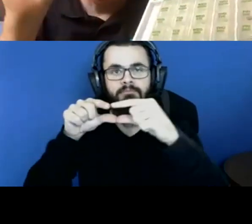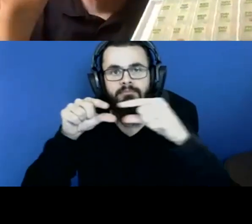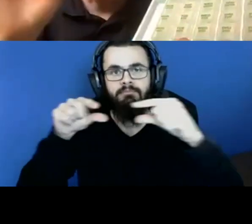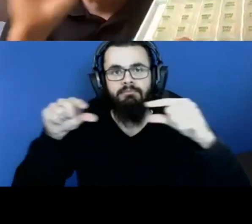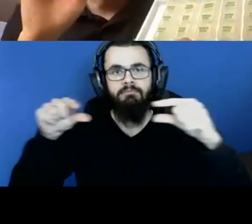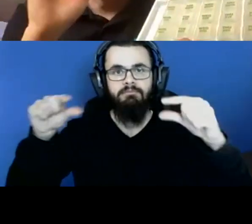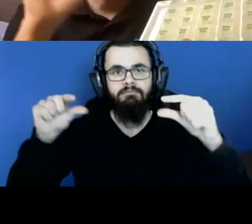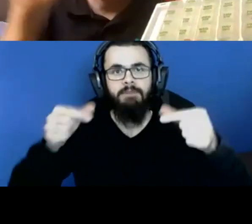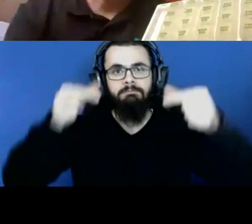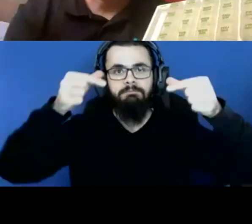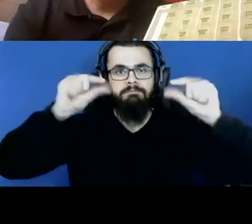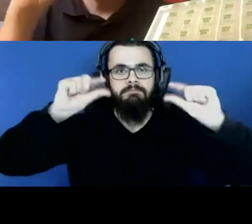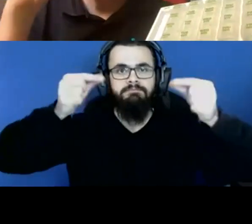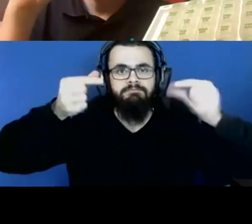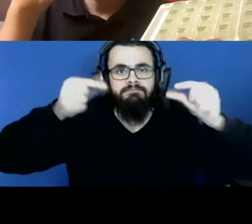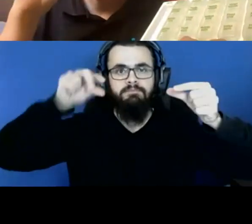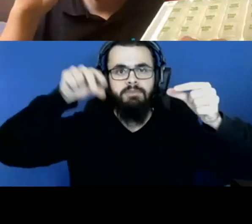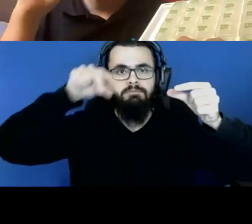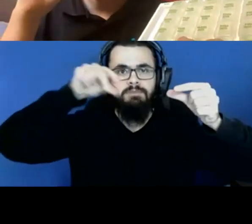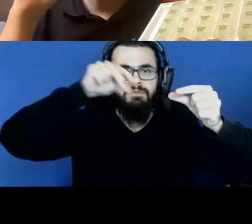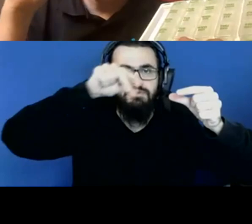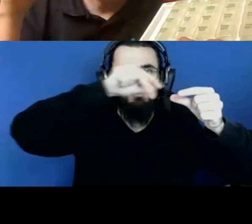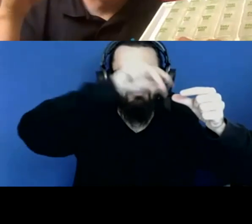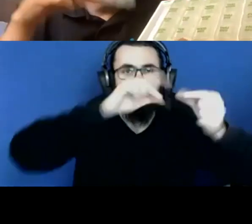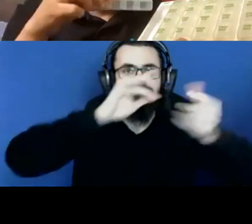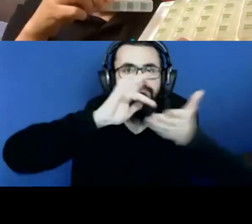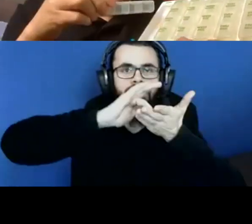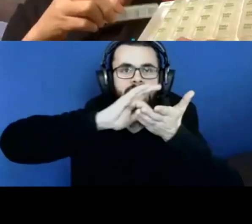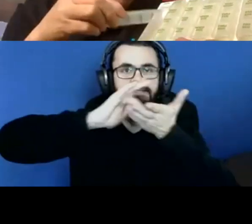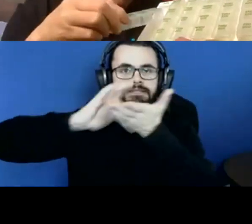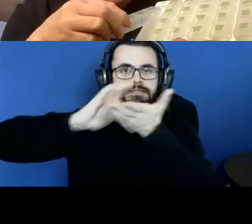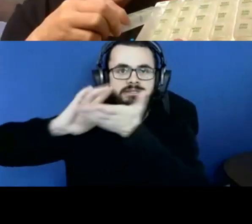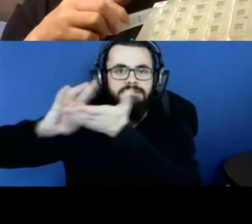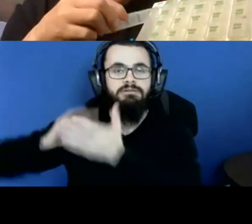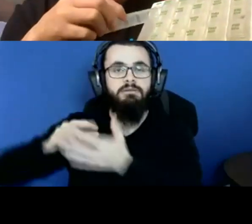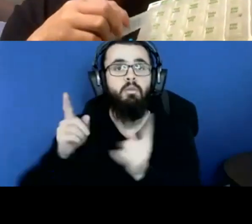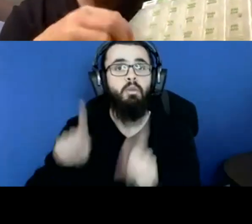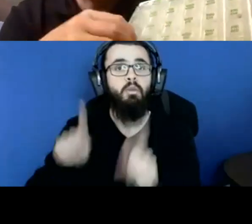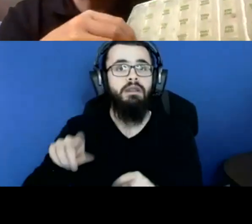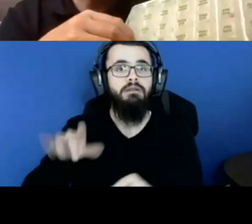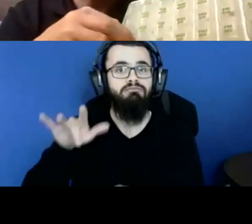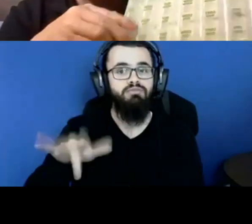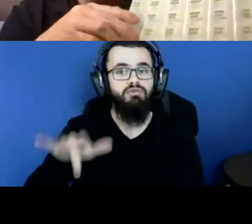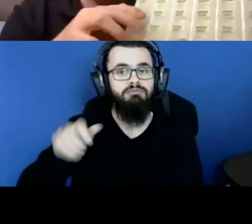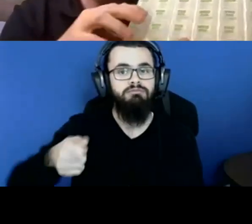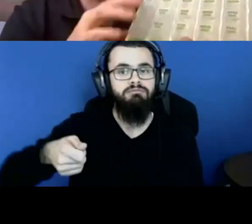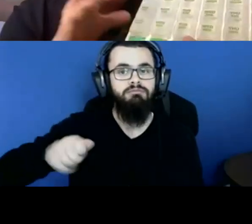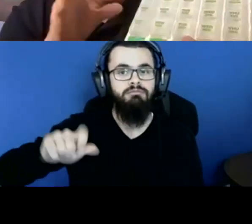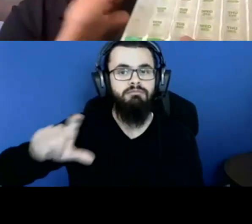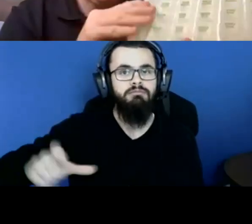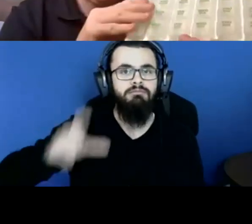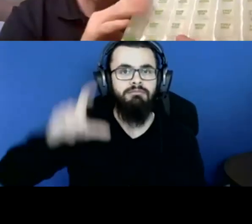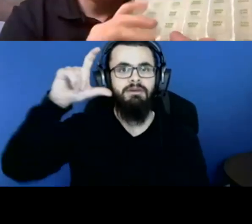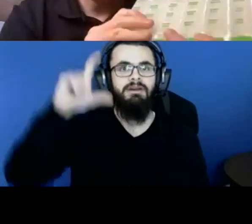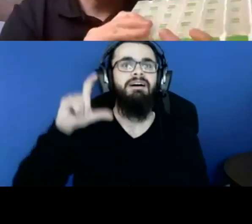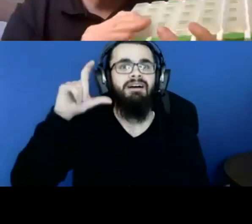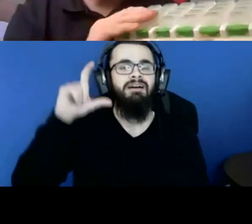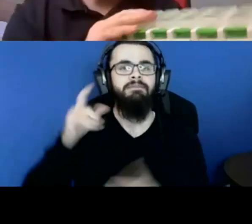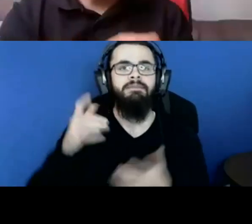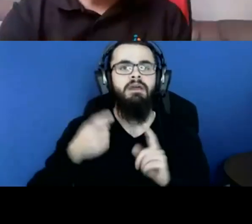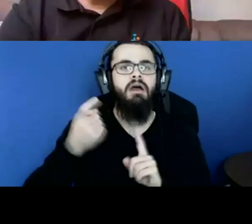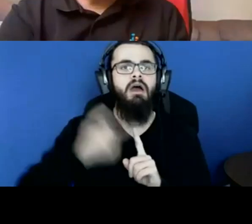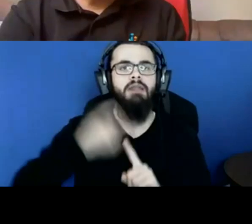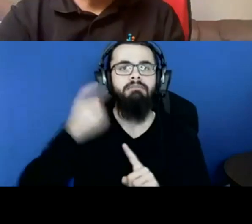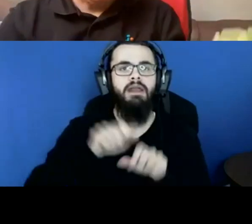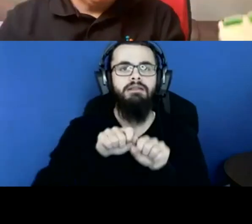it automatically sends a signal to the support team and also to my SSA, and says, hey, Chris took